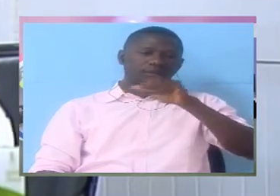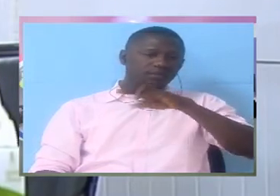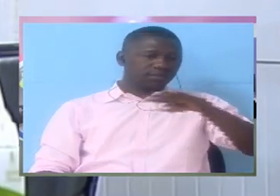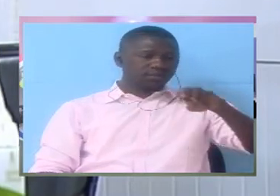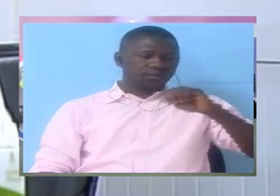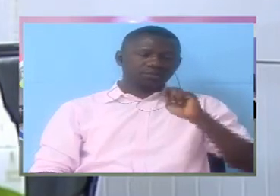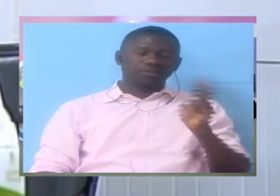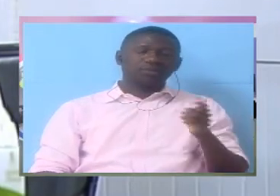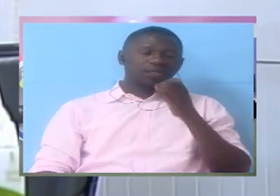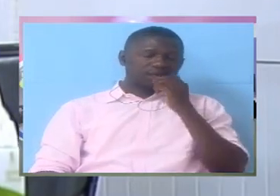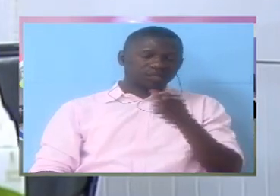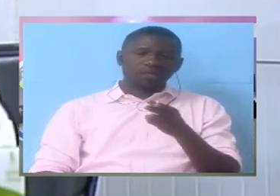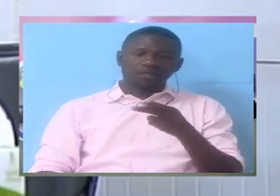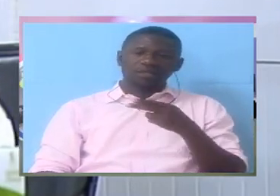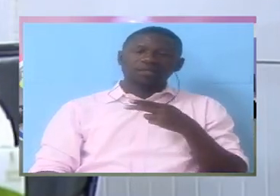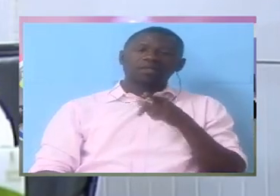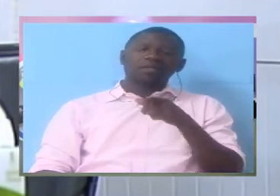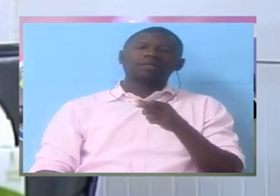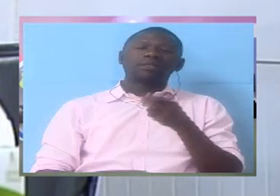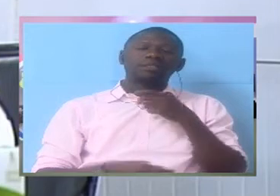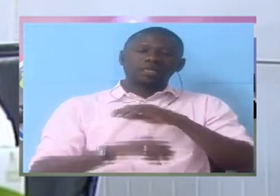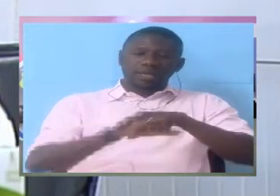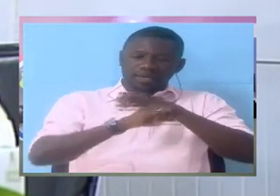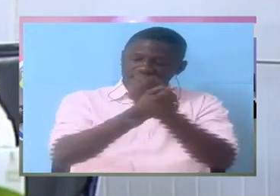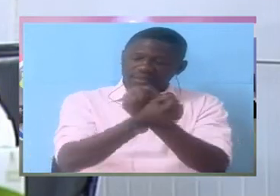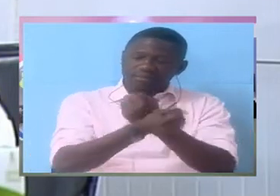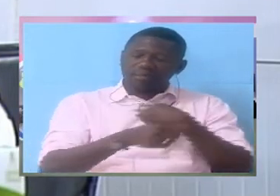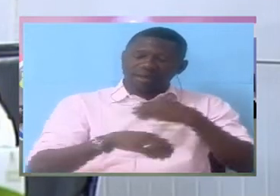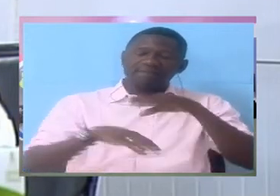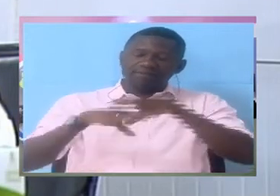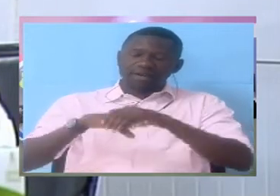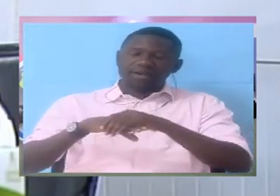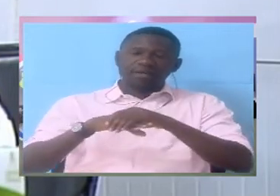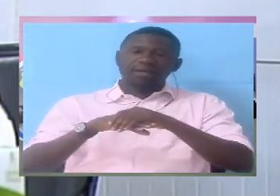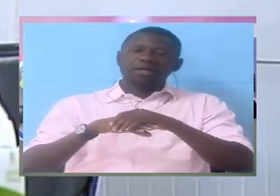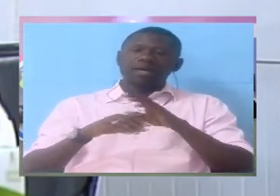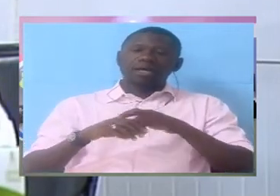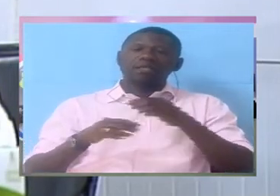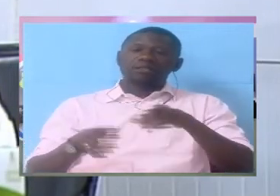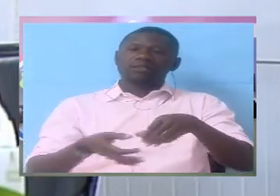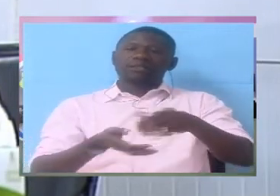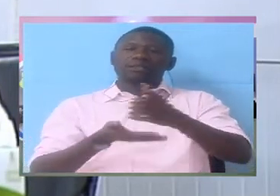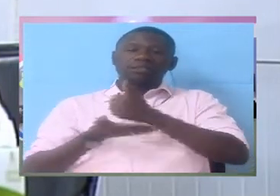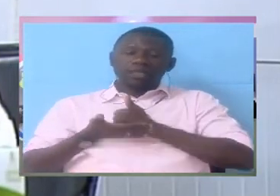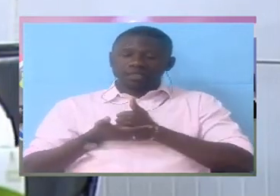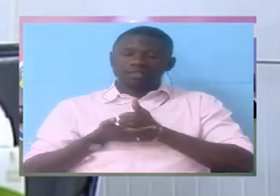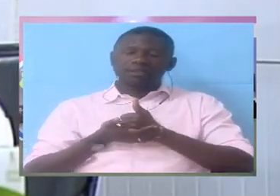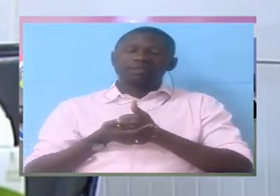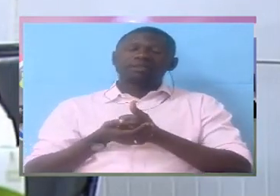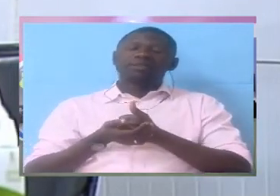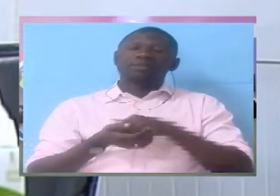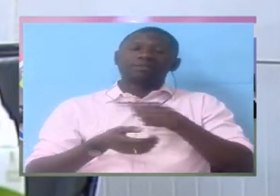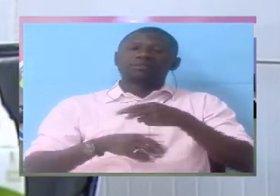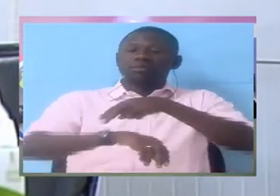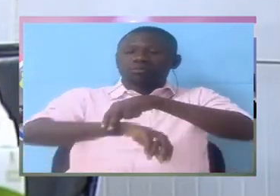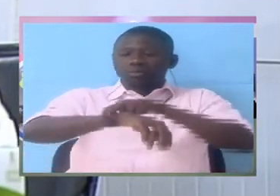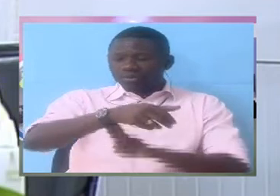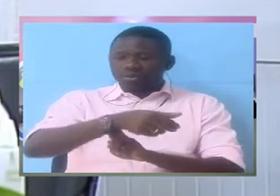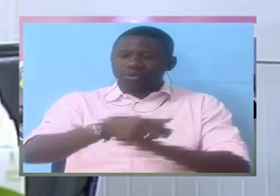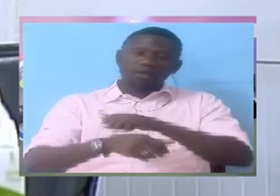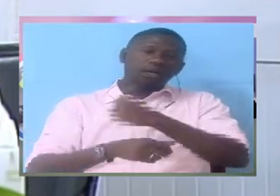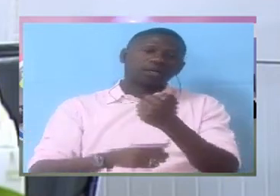Womari tubabo la otero le nata NIA kana nyin kibaro DJ ko Salmina Drammeh yen terimuta ayala